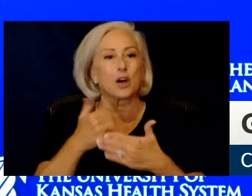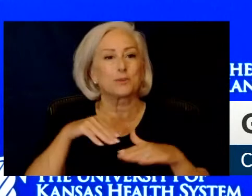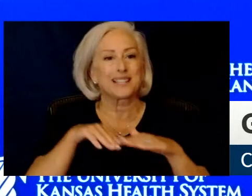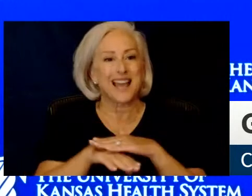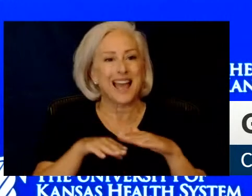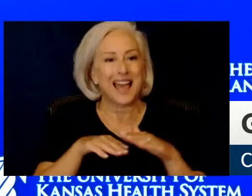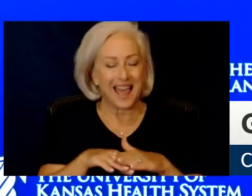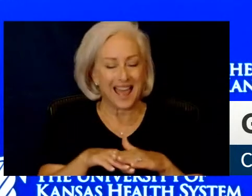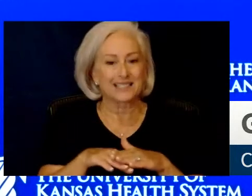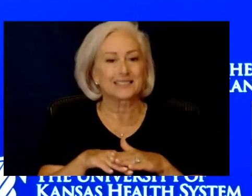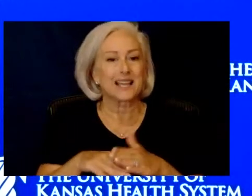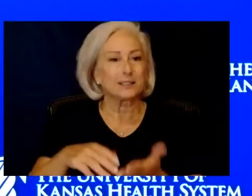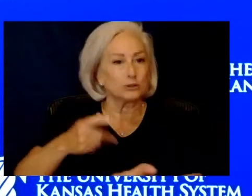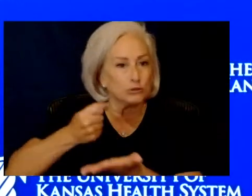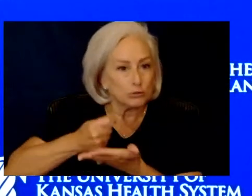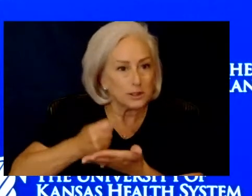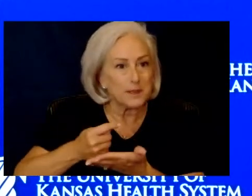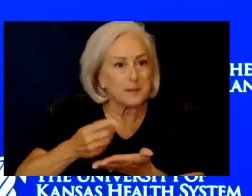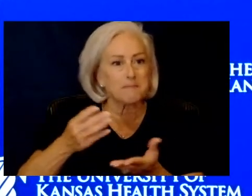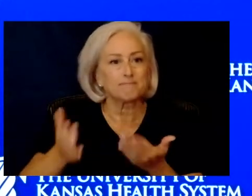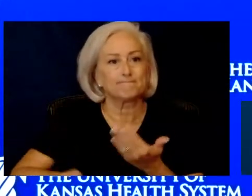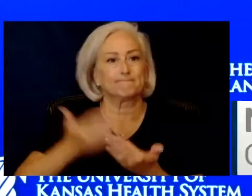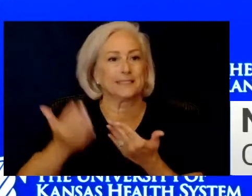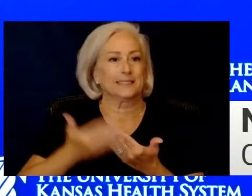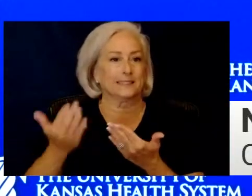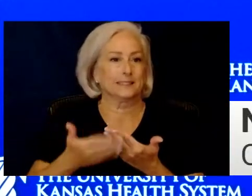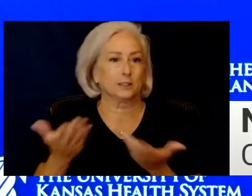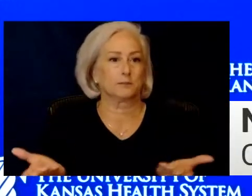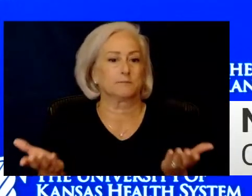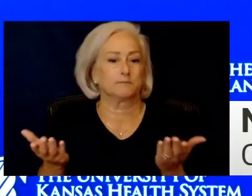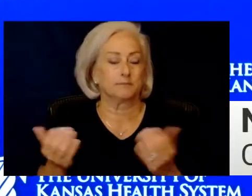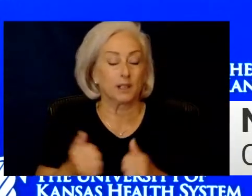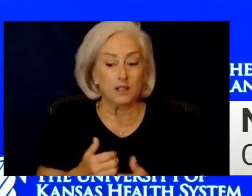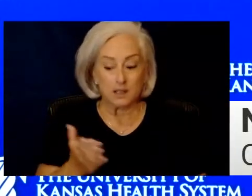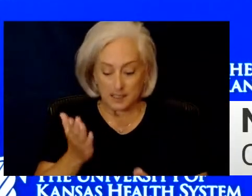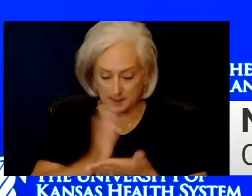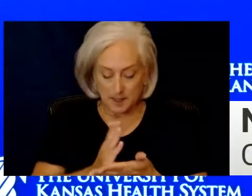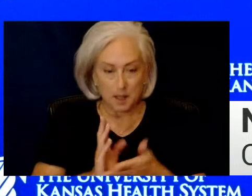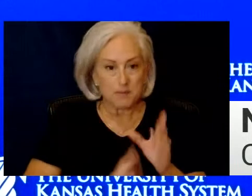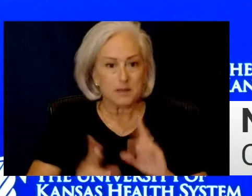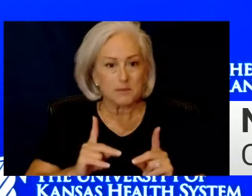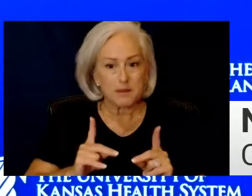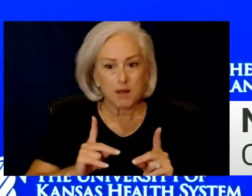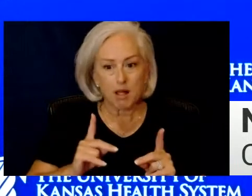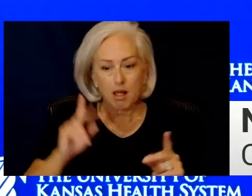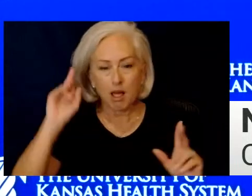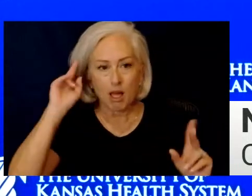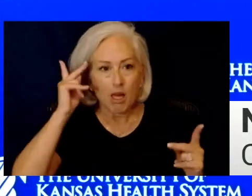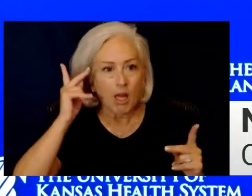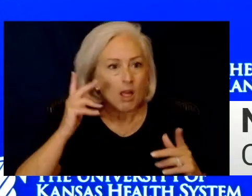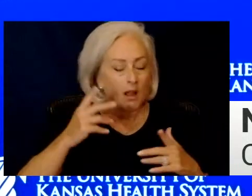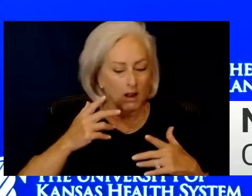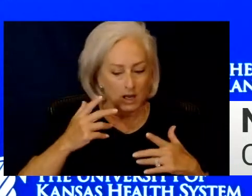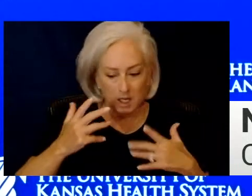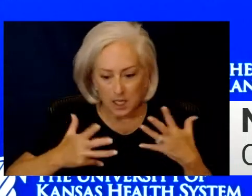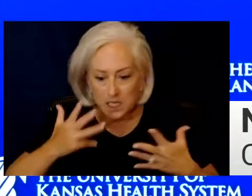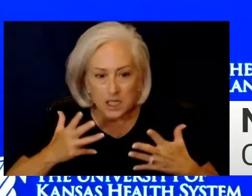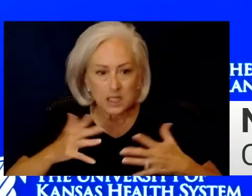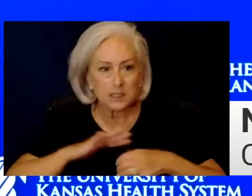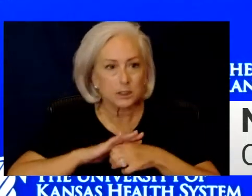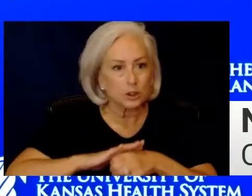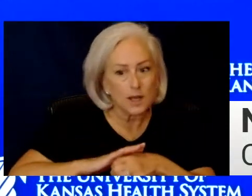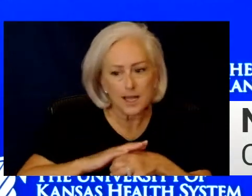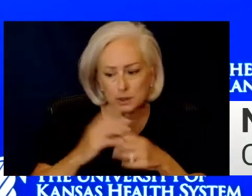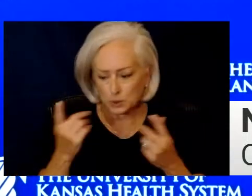wider. For some people who are in crisis, it's tough to remember the entire suicide prevention lifeline as it